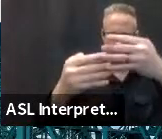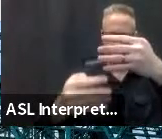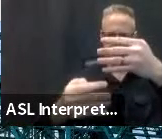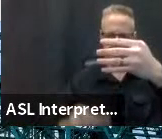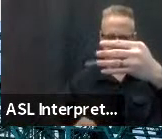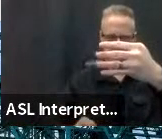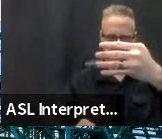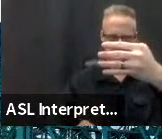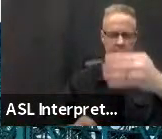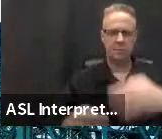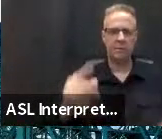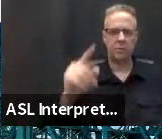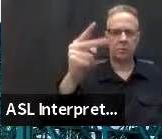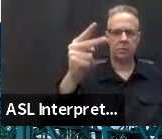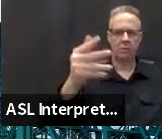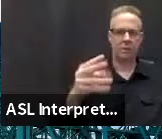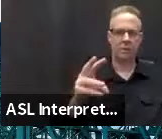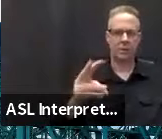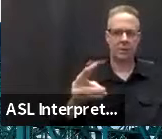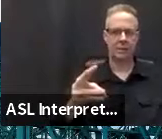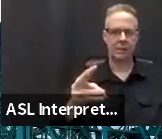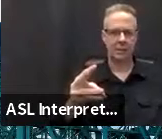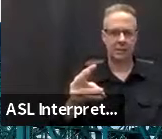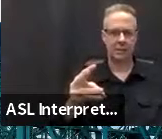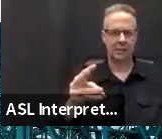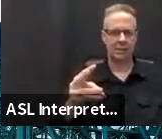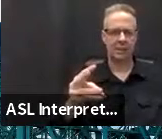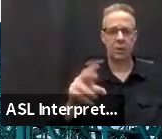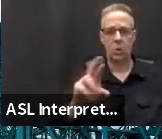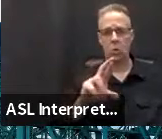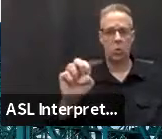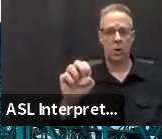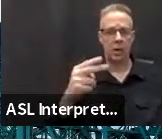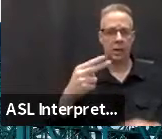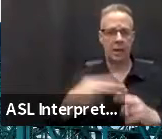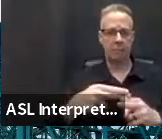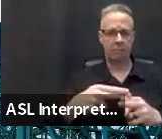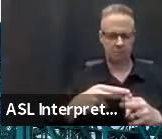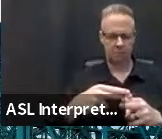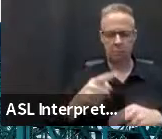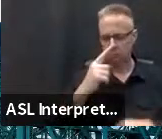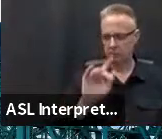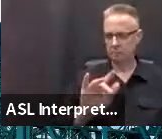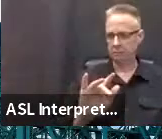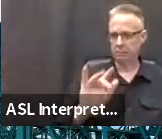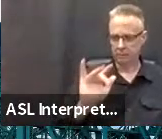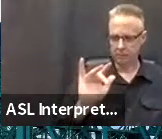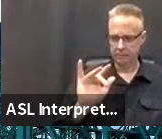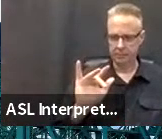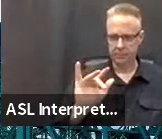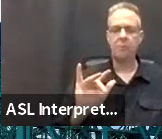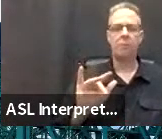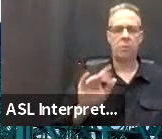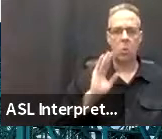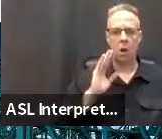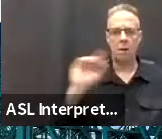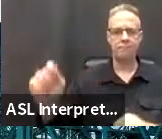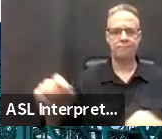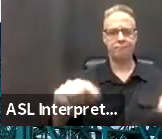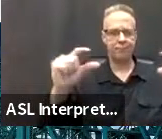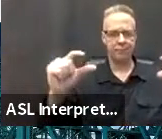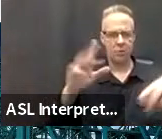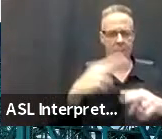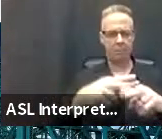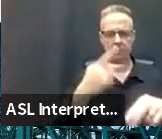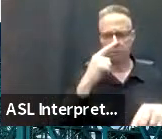5, 6, the second from bottom where it says rename, if you click on that, on your screen, it'll show your name. And